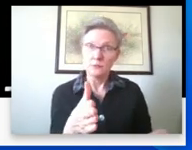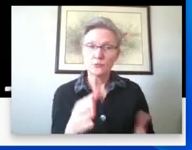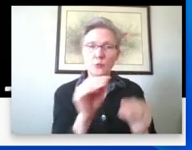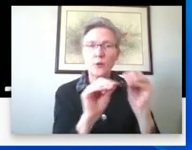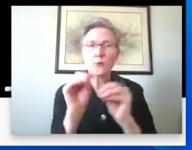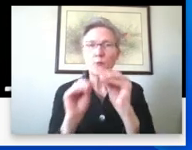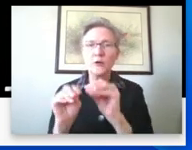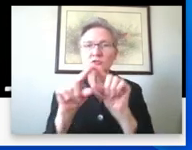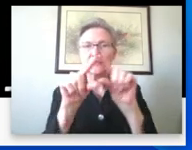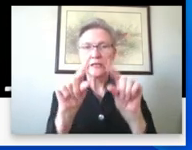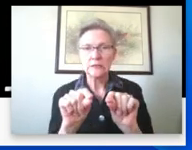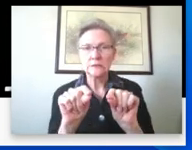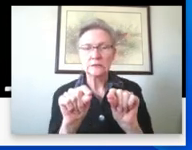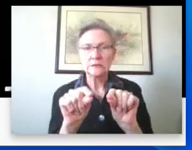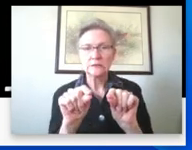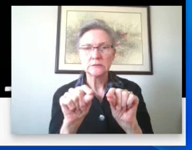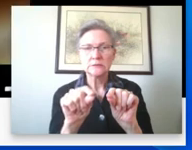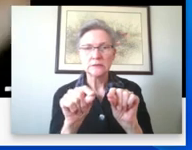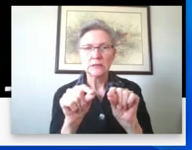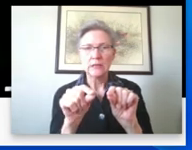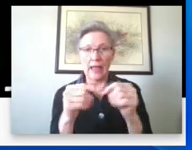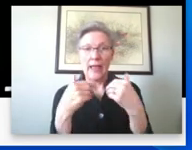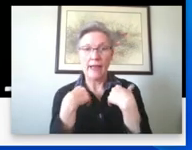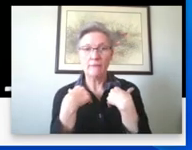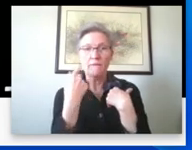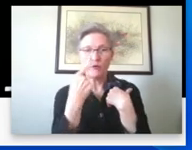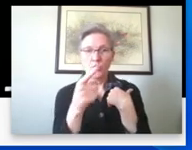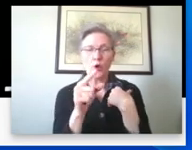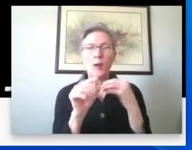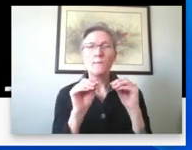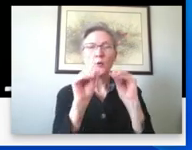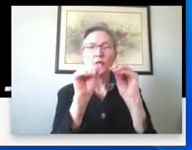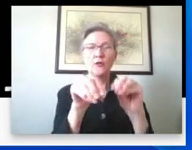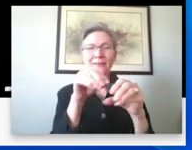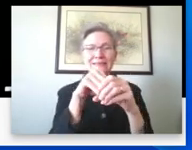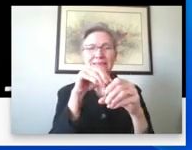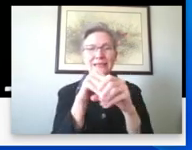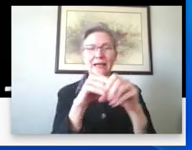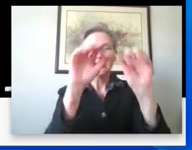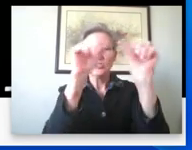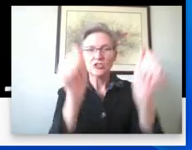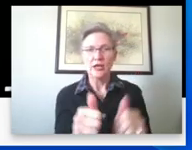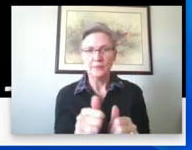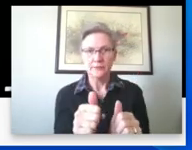rearranging tiles. I'm going to have these for you, and you're just going to place them inside